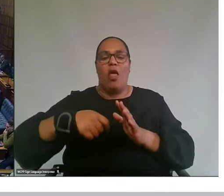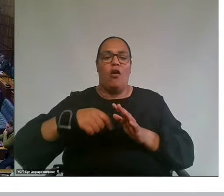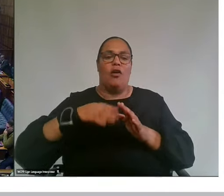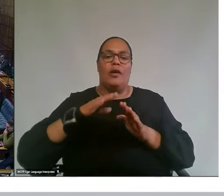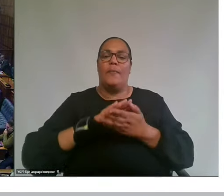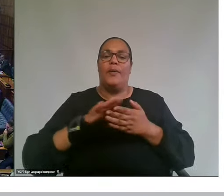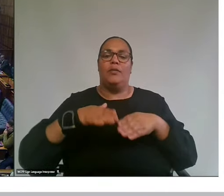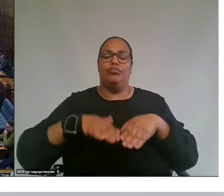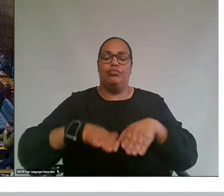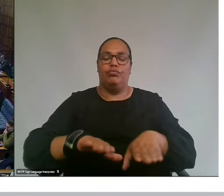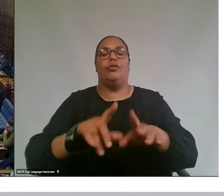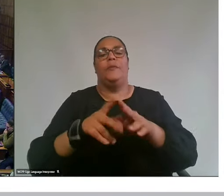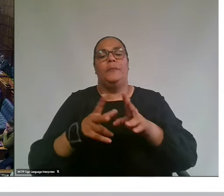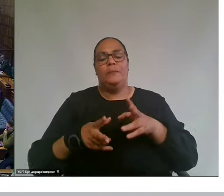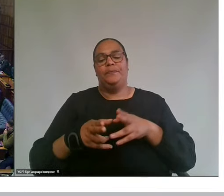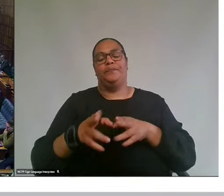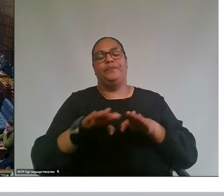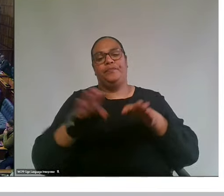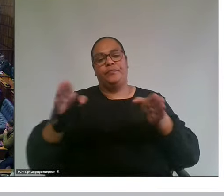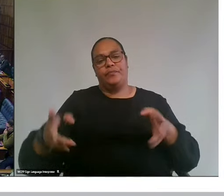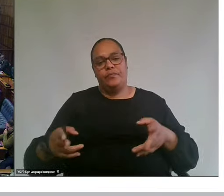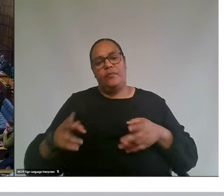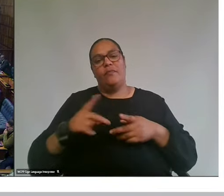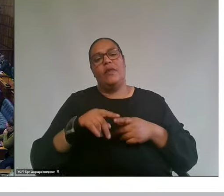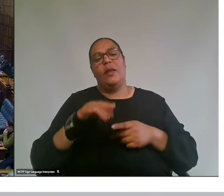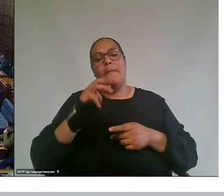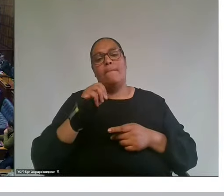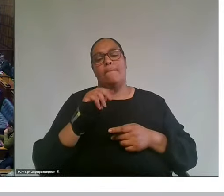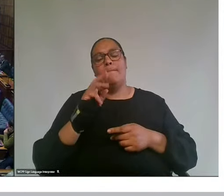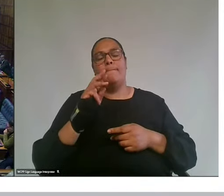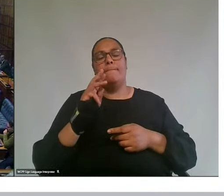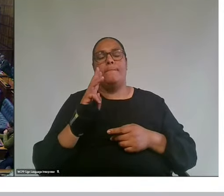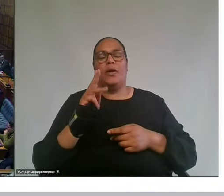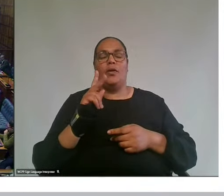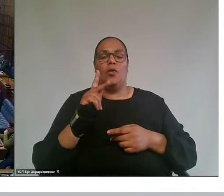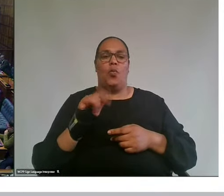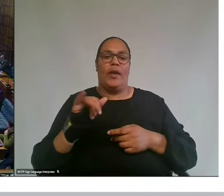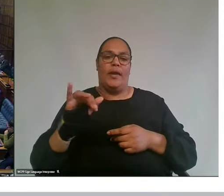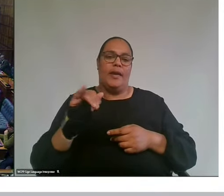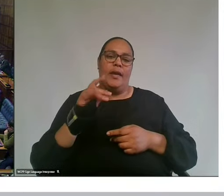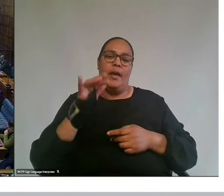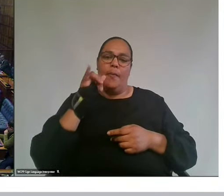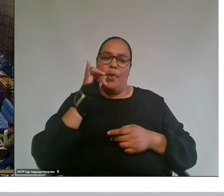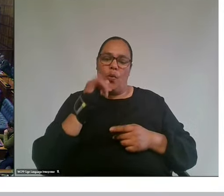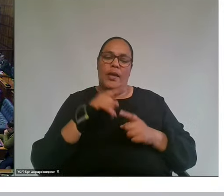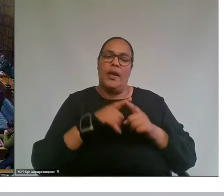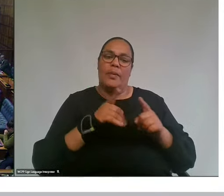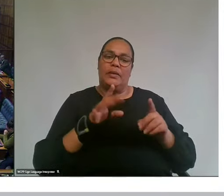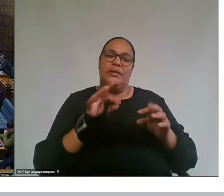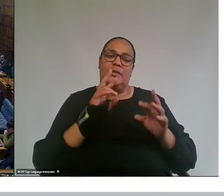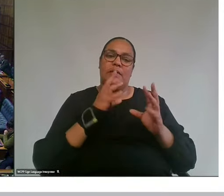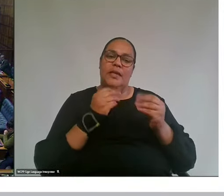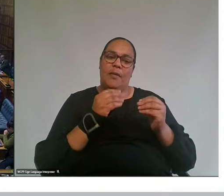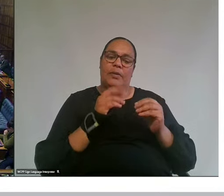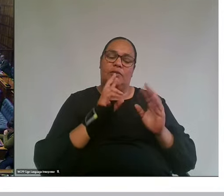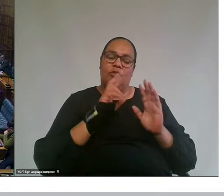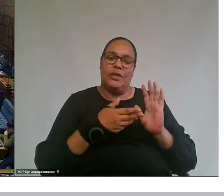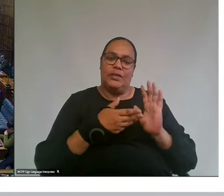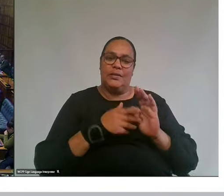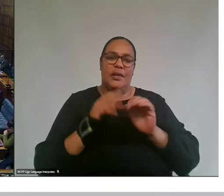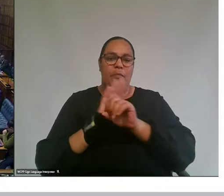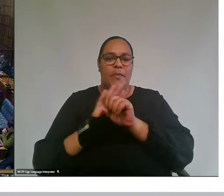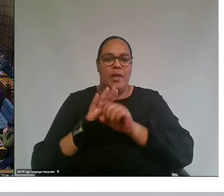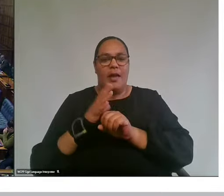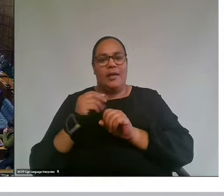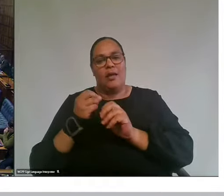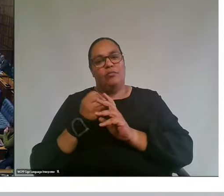machines scissors cutting table to a a business in bwen so so so the numbers the stats that are there behind that sits